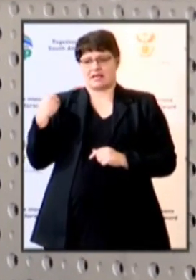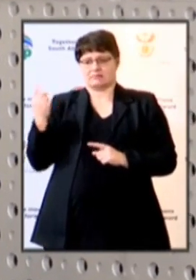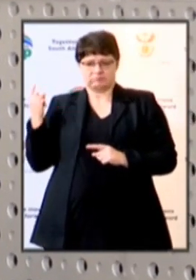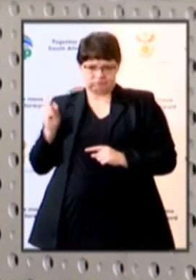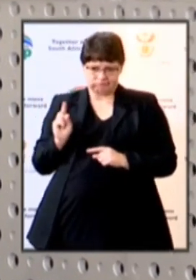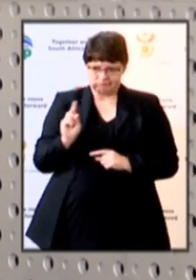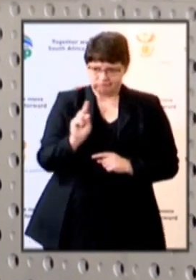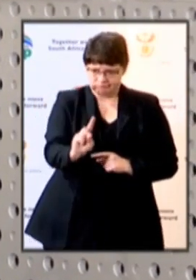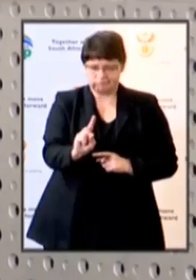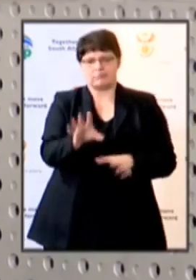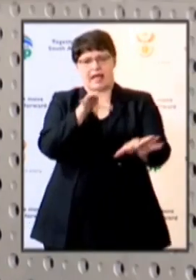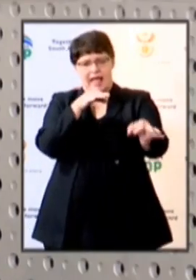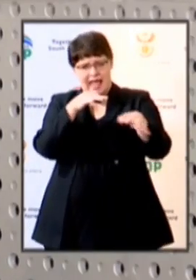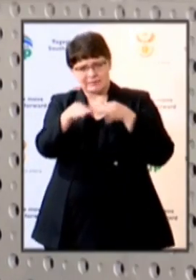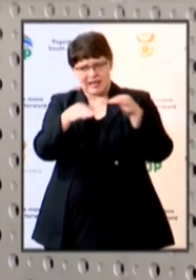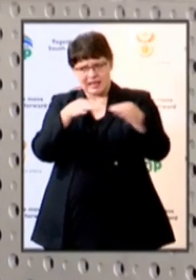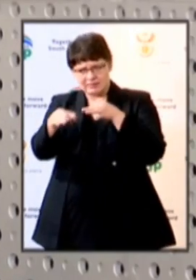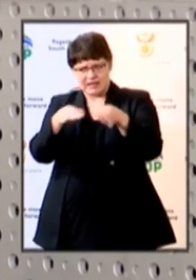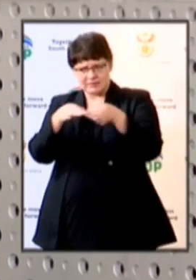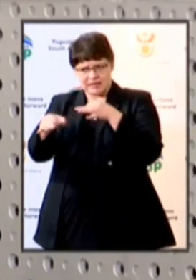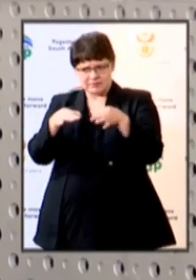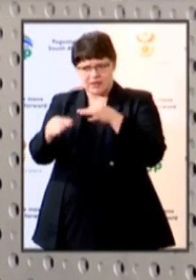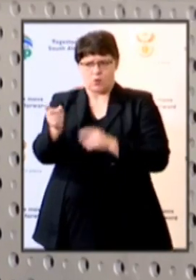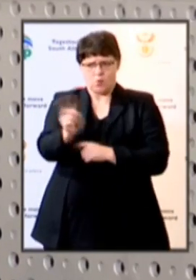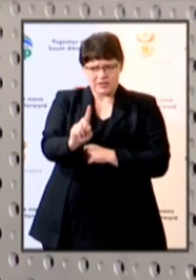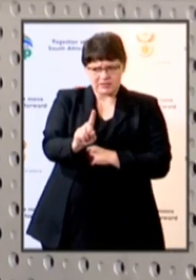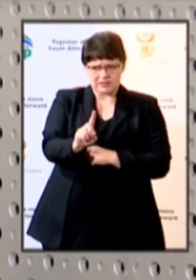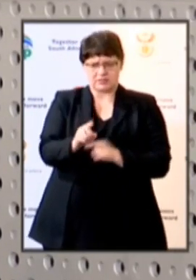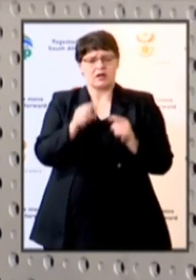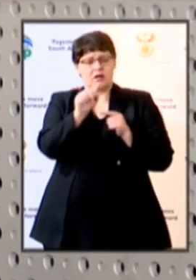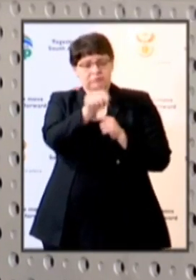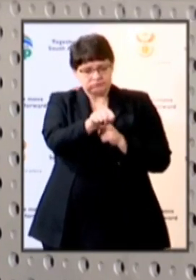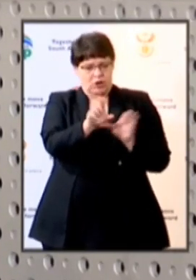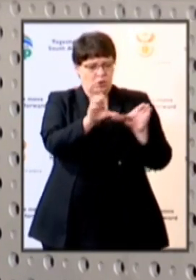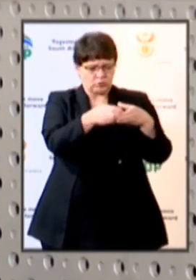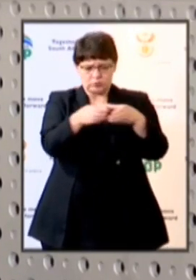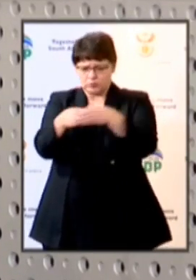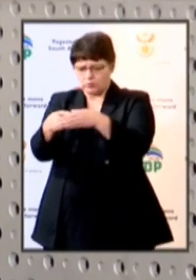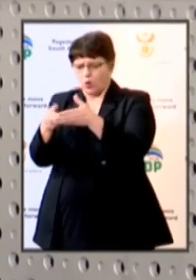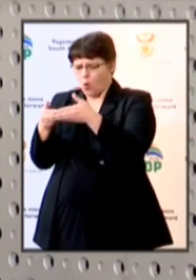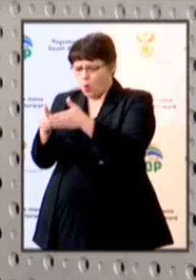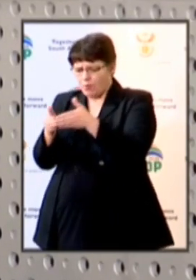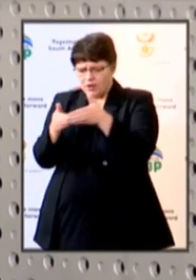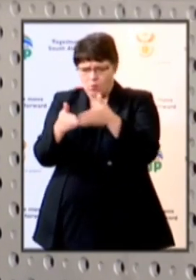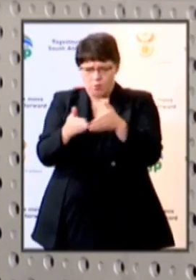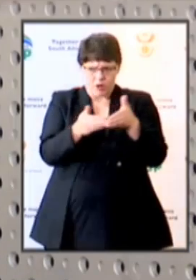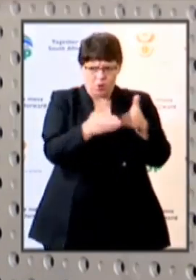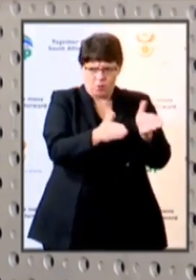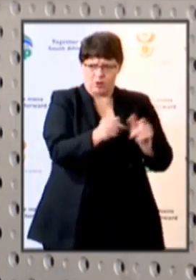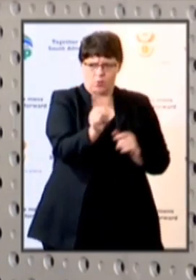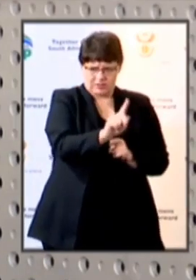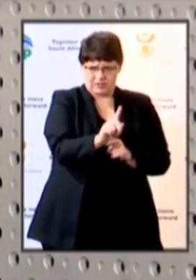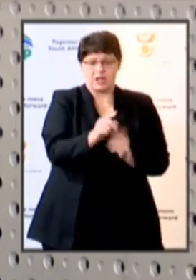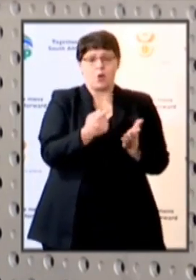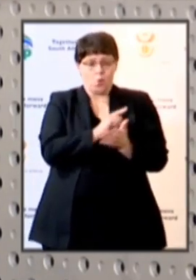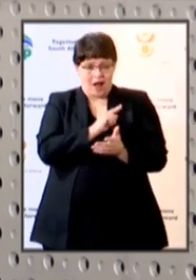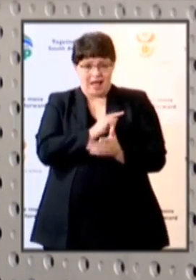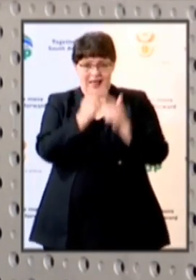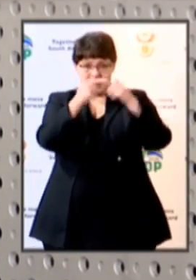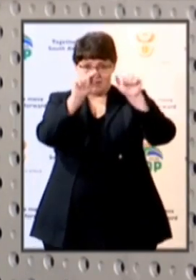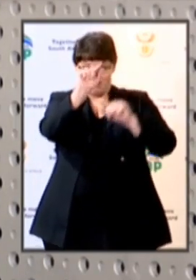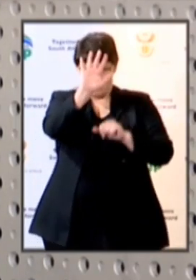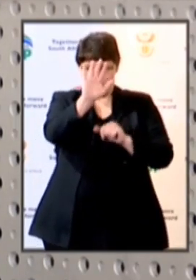osozosichazela ukuthi njengoba sivula kancane, njengoba sesiya ku-level yesine, besiku-level